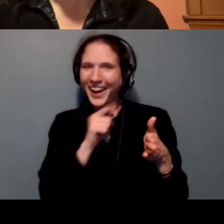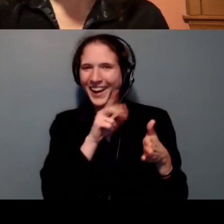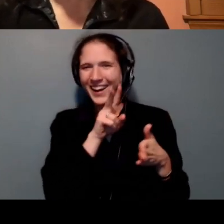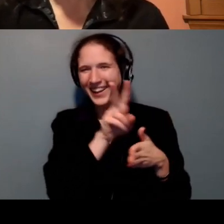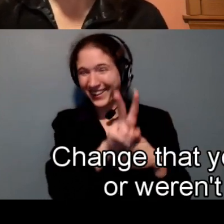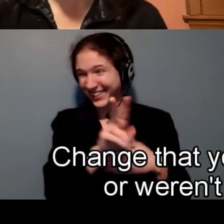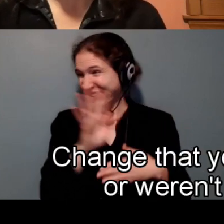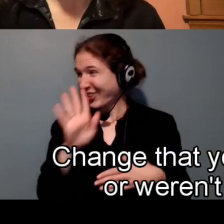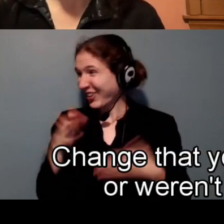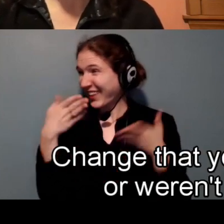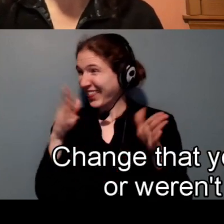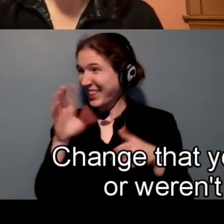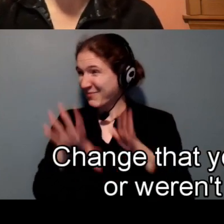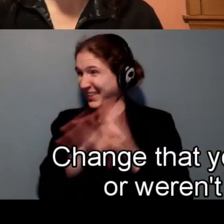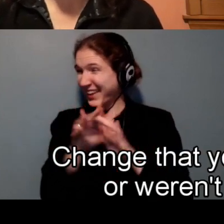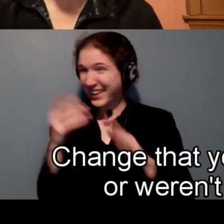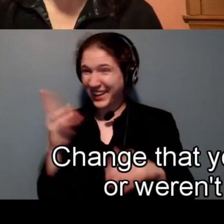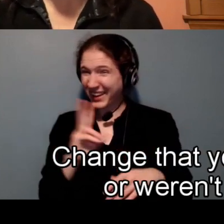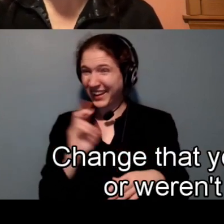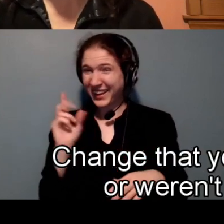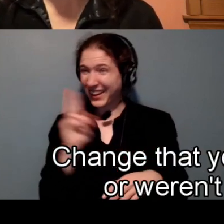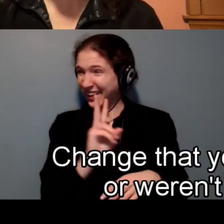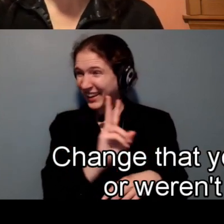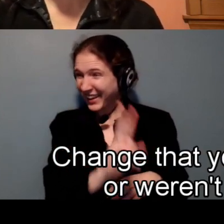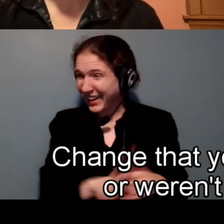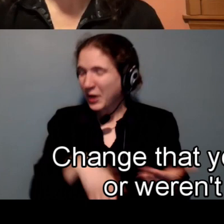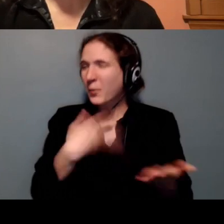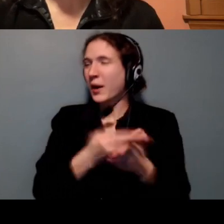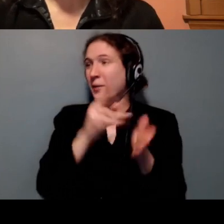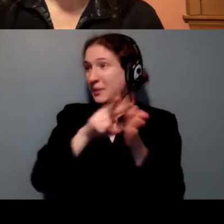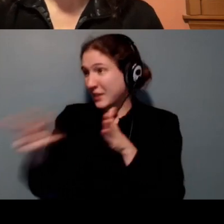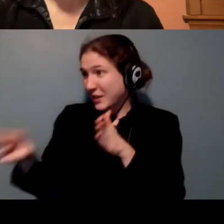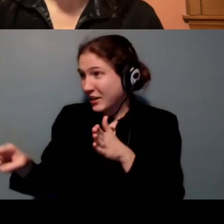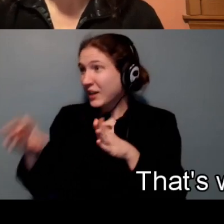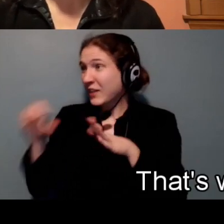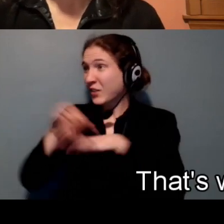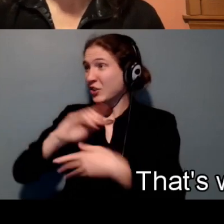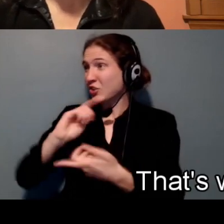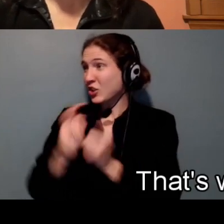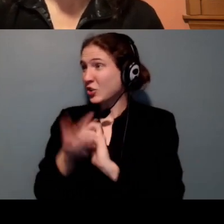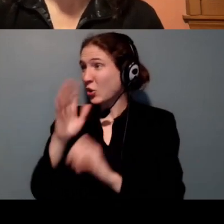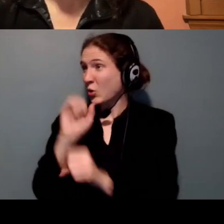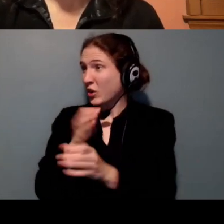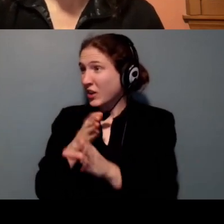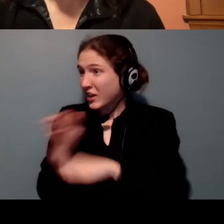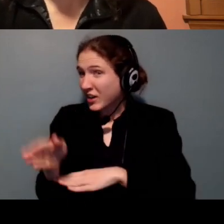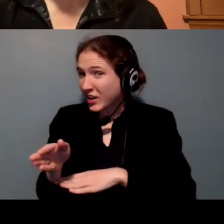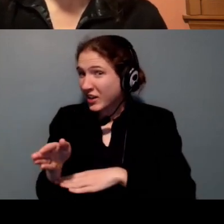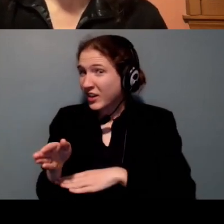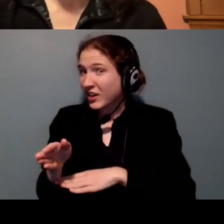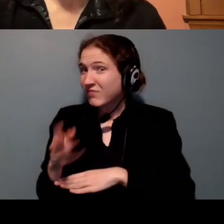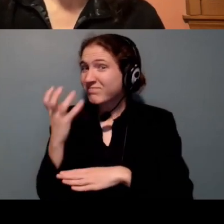career change that you didn't expect or anticipate. Absolutely. That's wonderful.